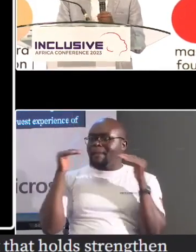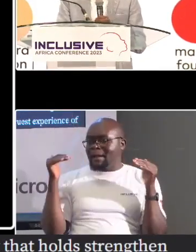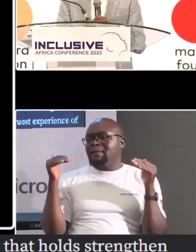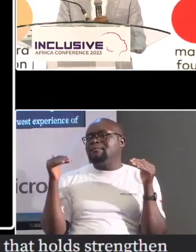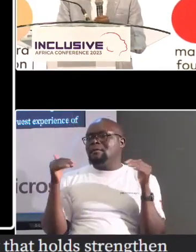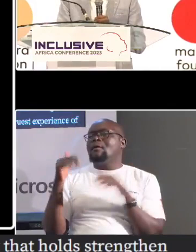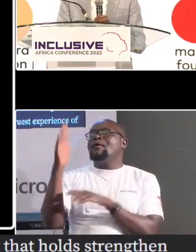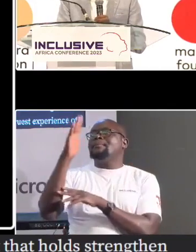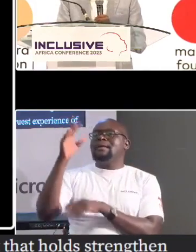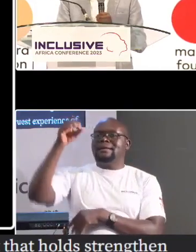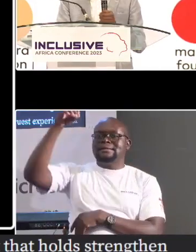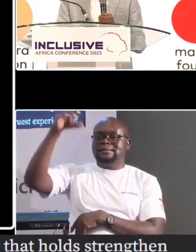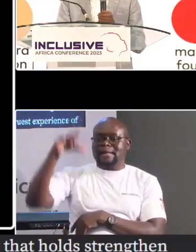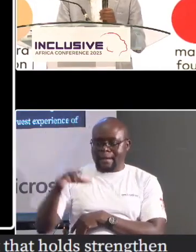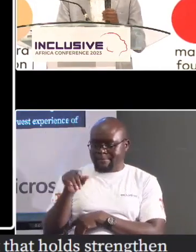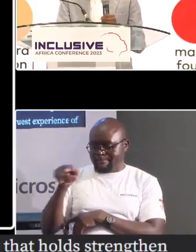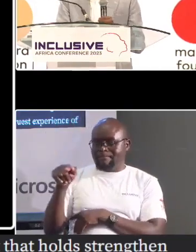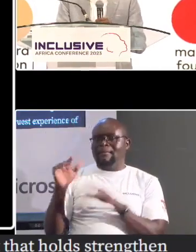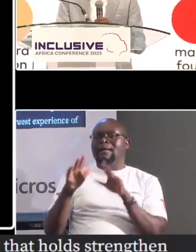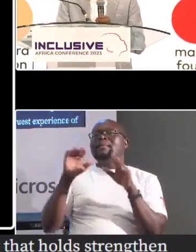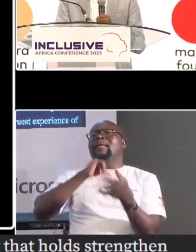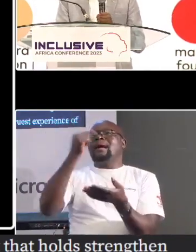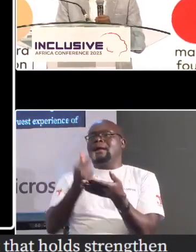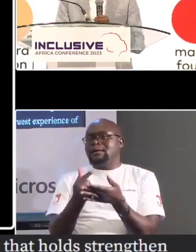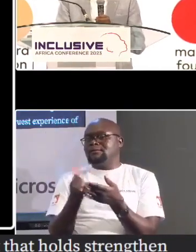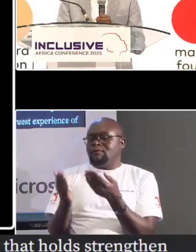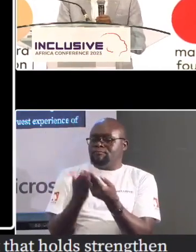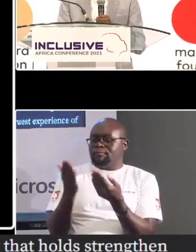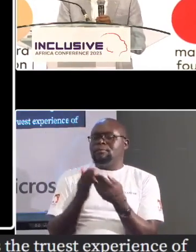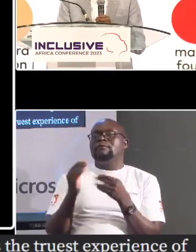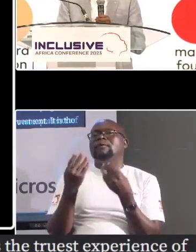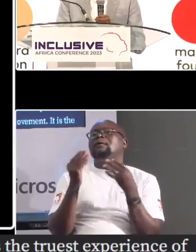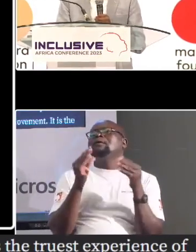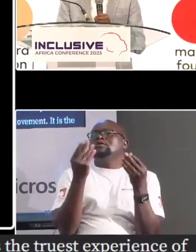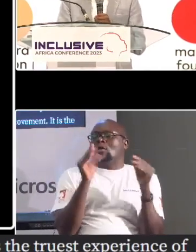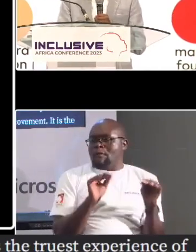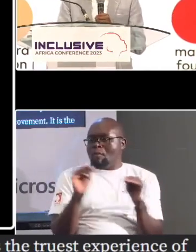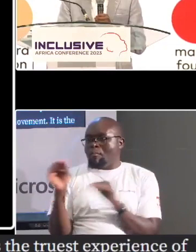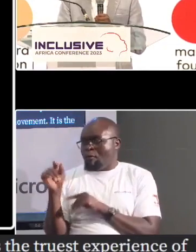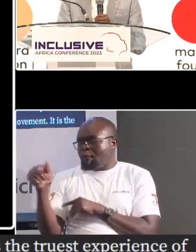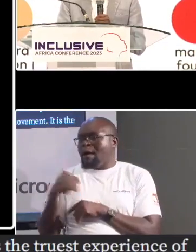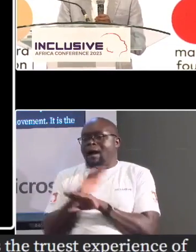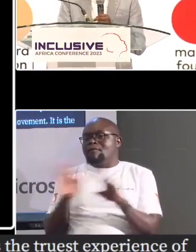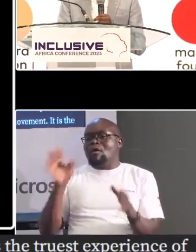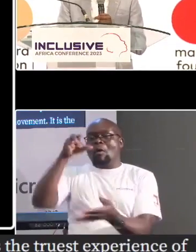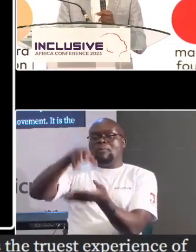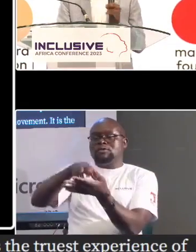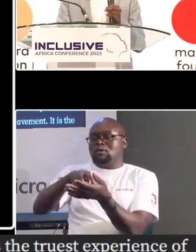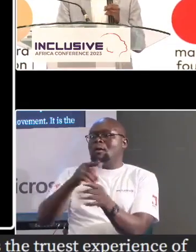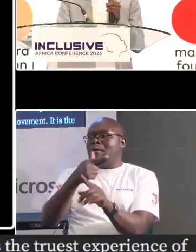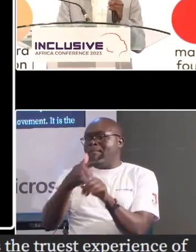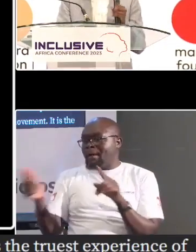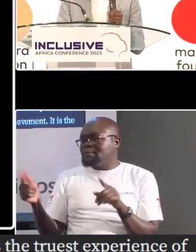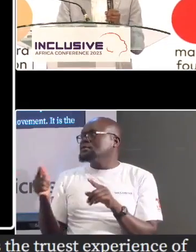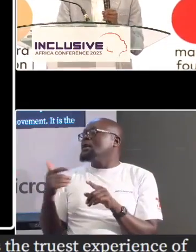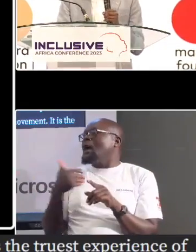of the midday sun. It is the graceful caress of a gentle moon. It holds no position, yet it